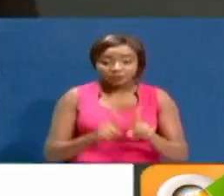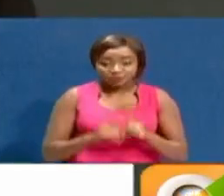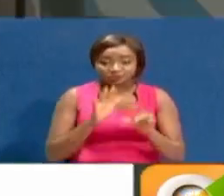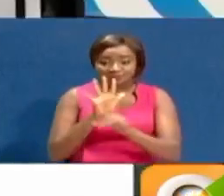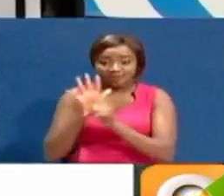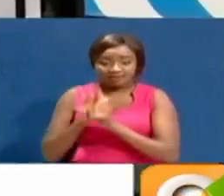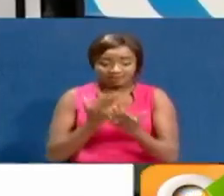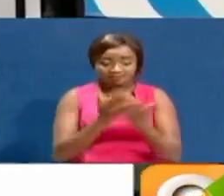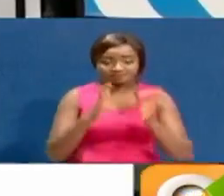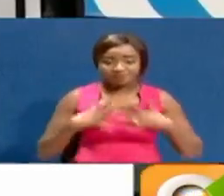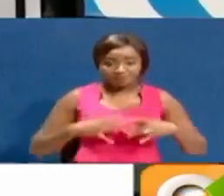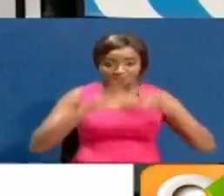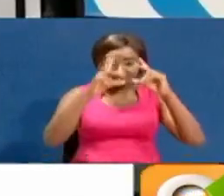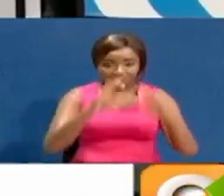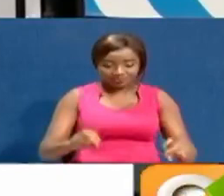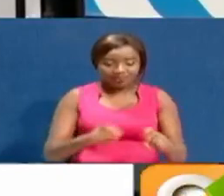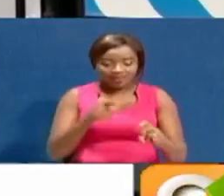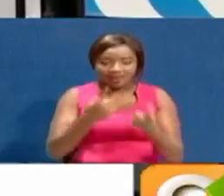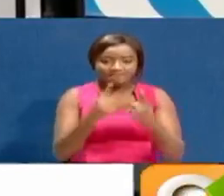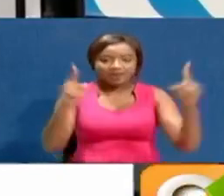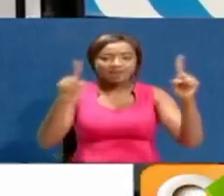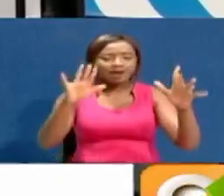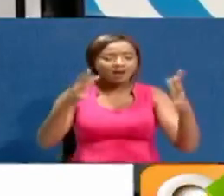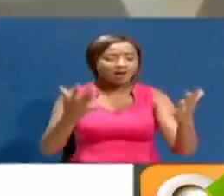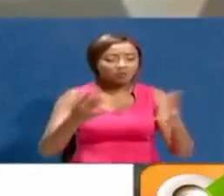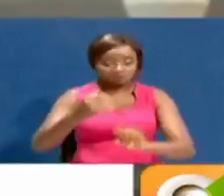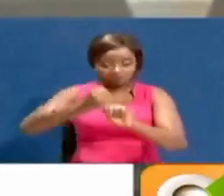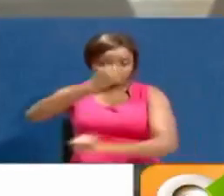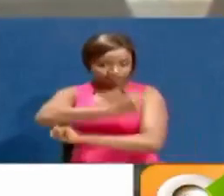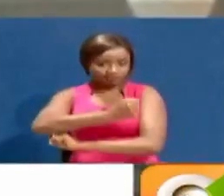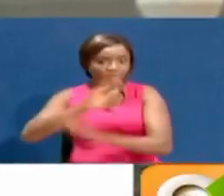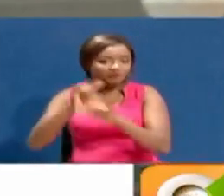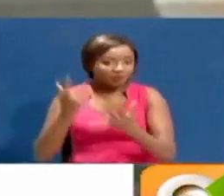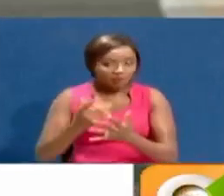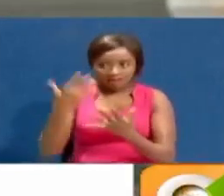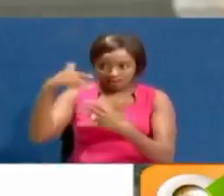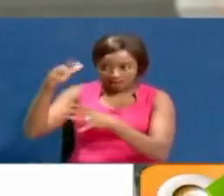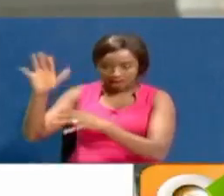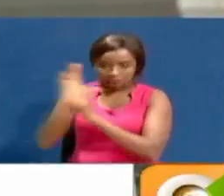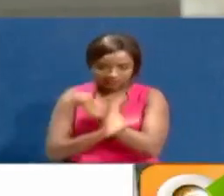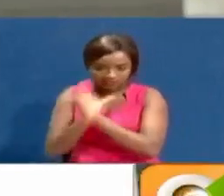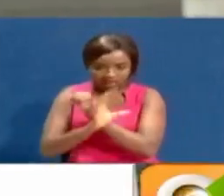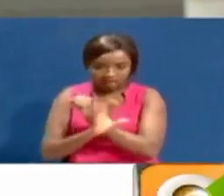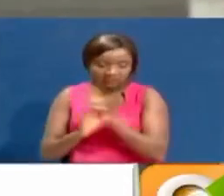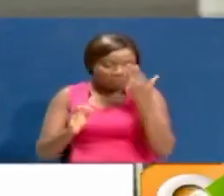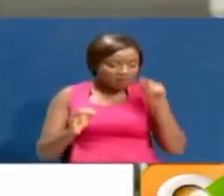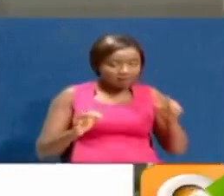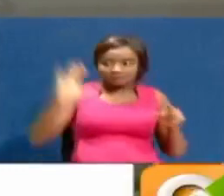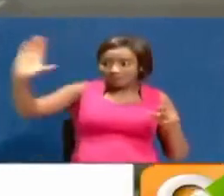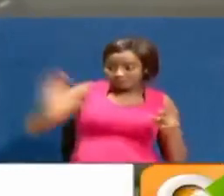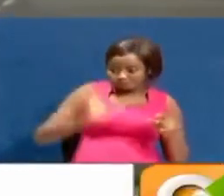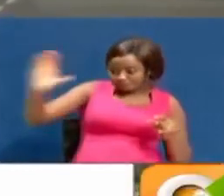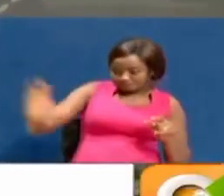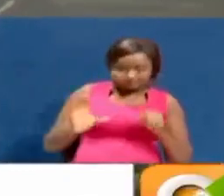of a majority of their research work is made possible through donor funding or international grants, with local governments seemingly doing